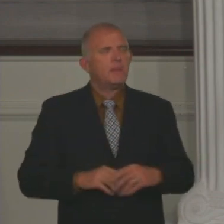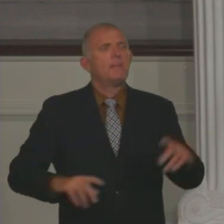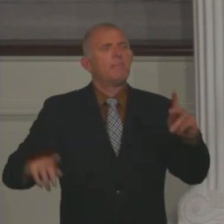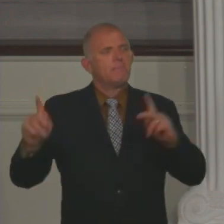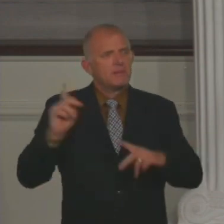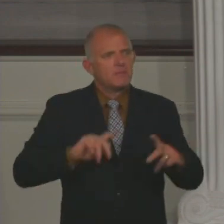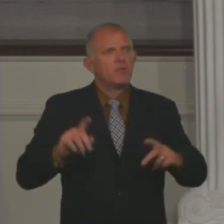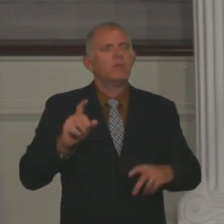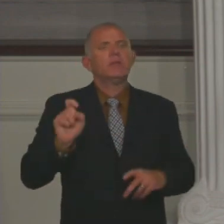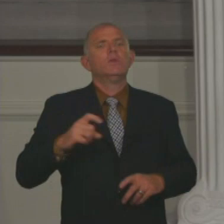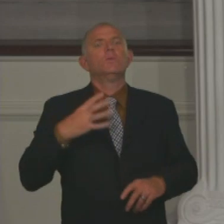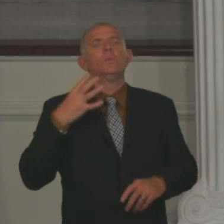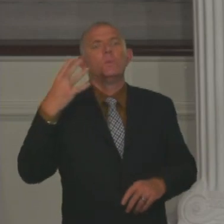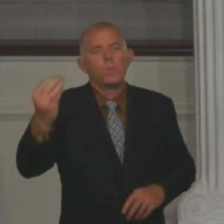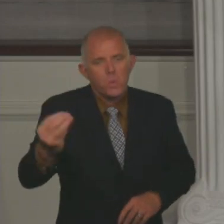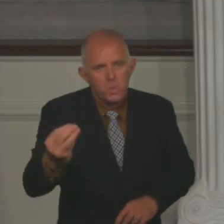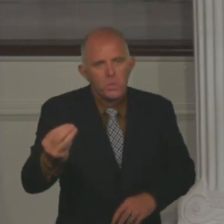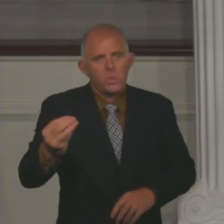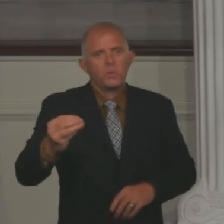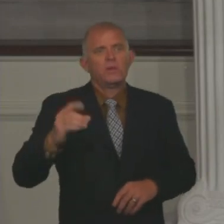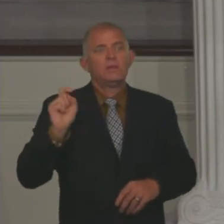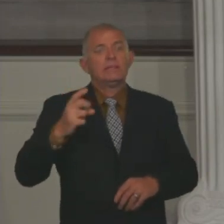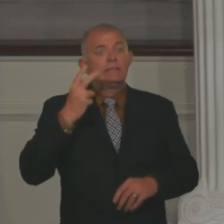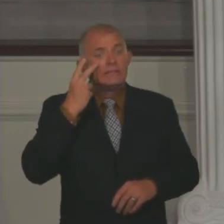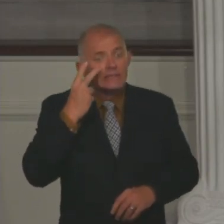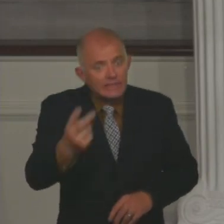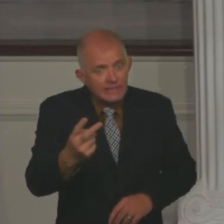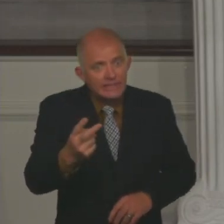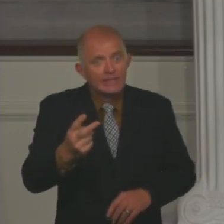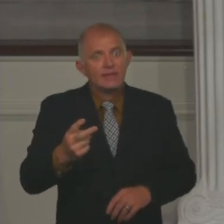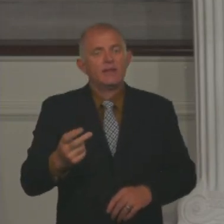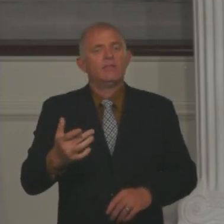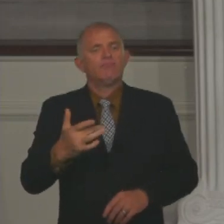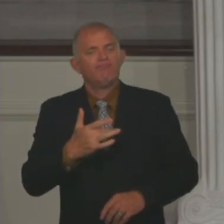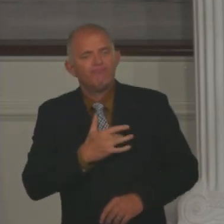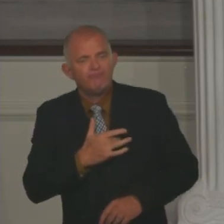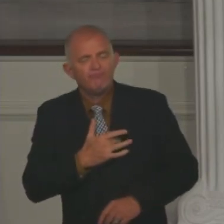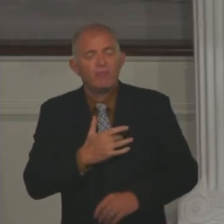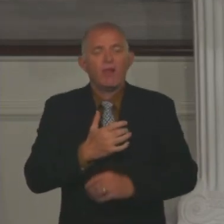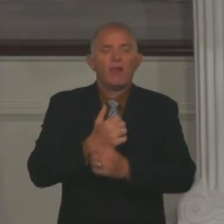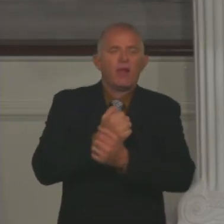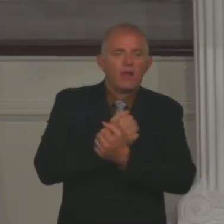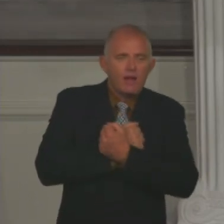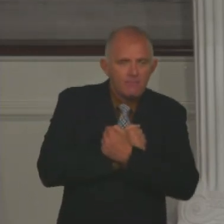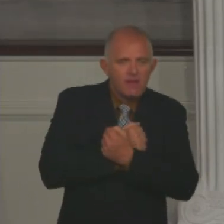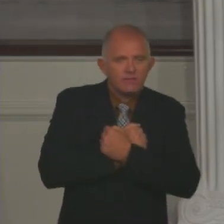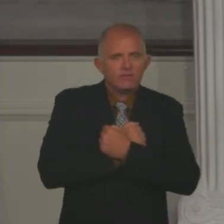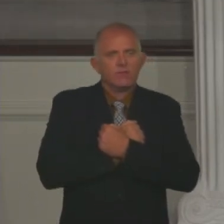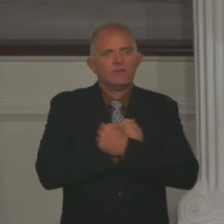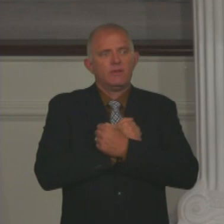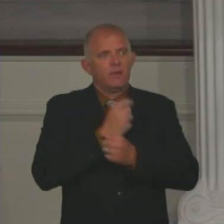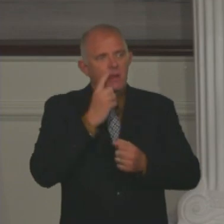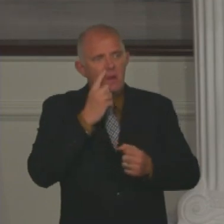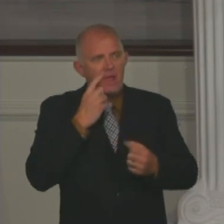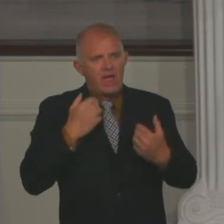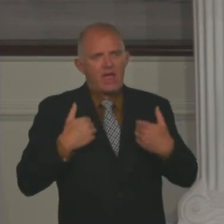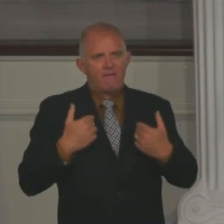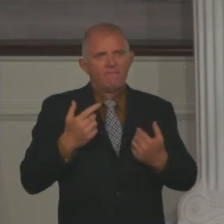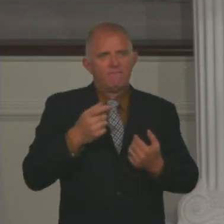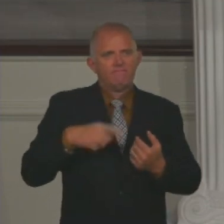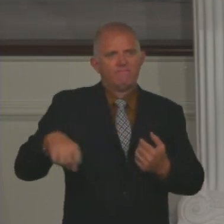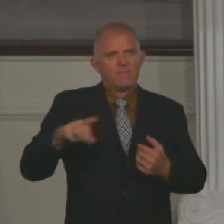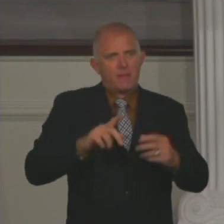out. They need to see. They need to be moved with compassion. There's a state, and the state is terrible. People